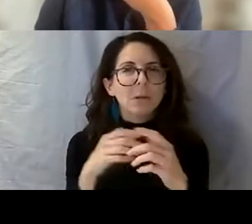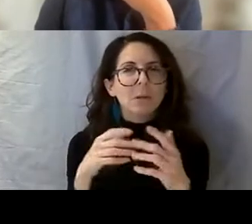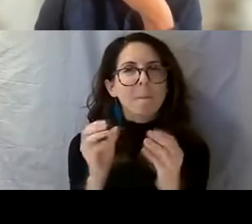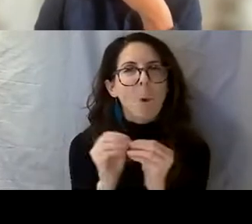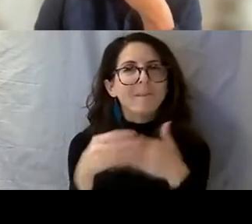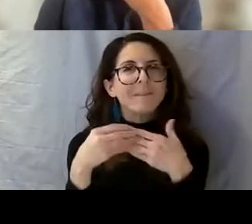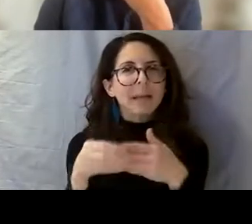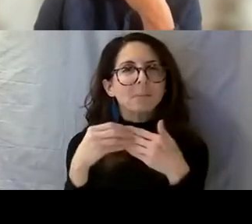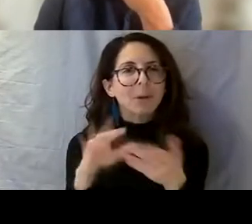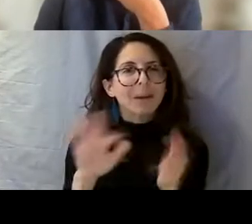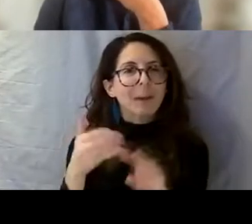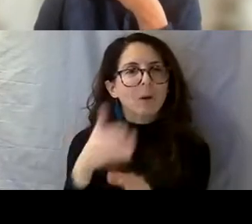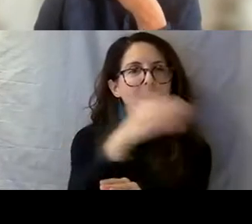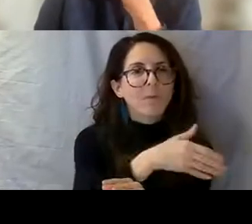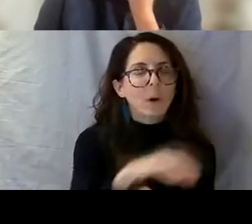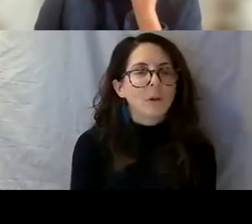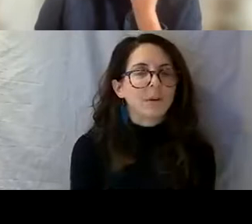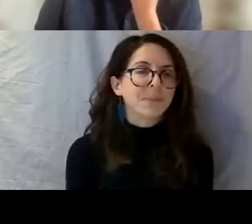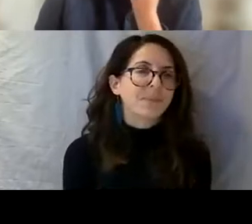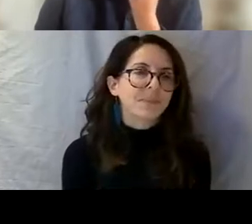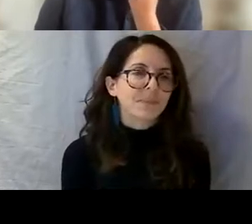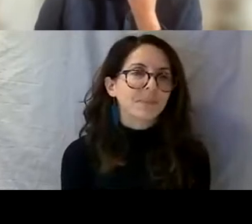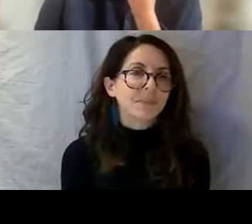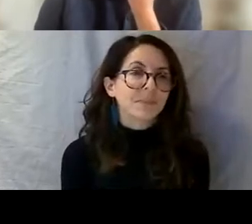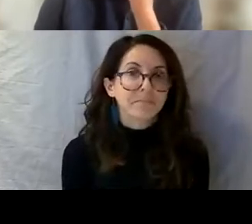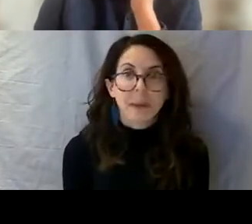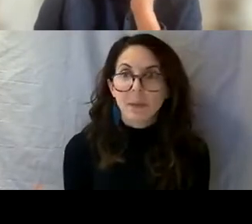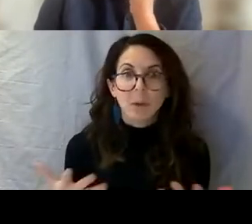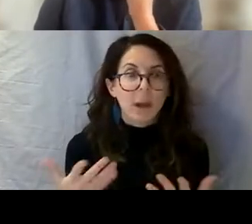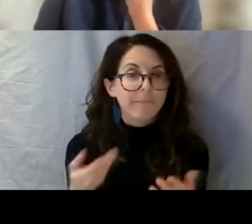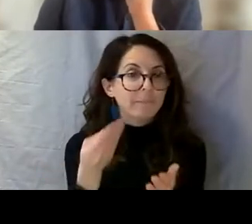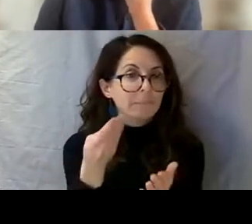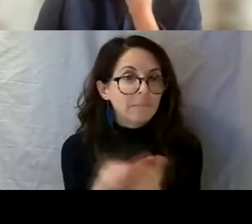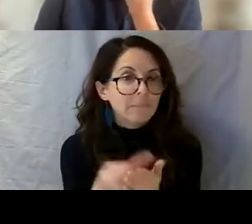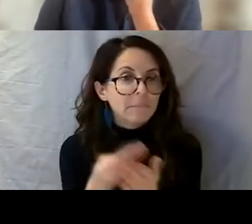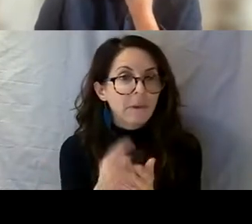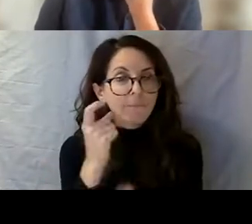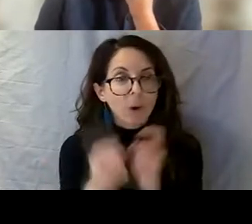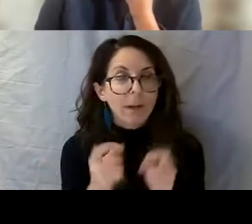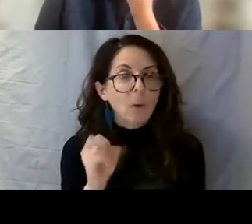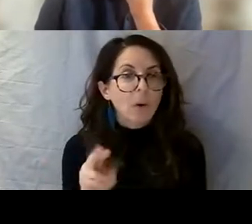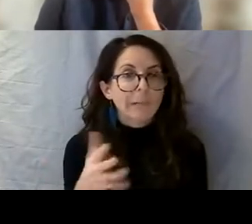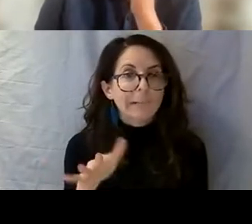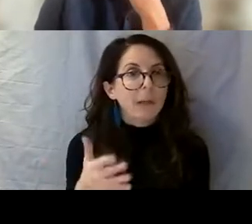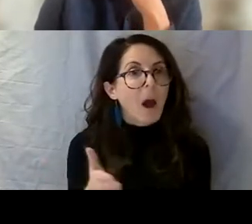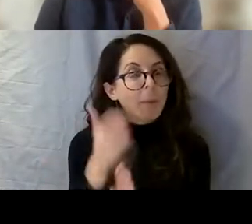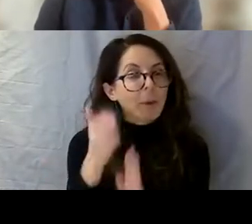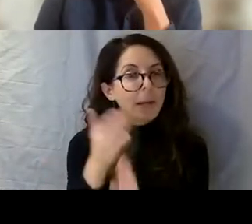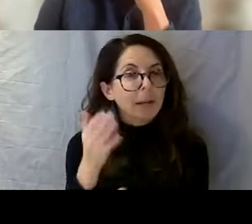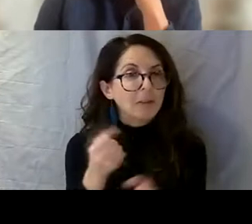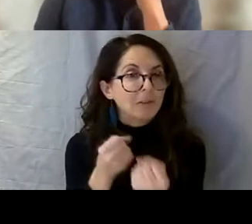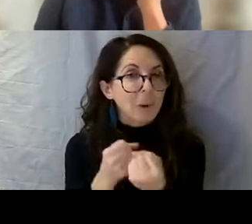and have unrestricted funding, or even, you know, core operating support funding, which is the gold, you know, of